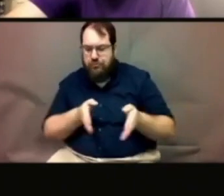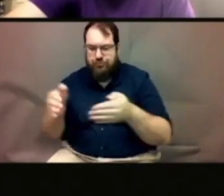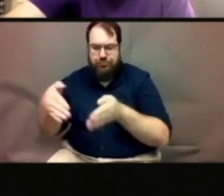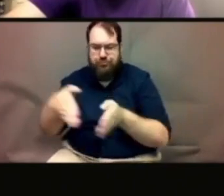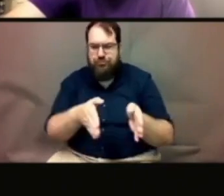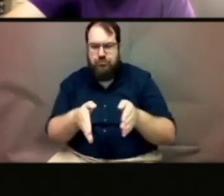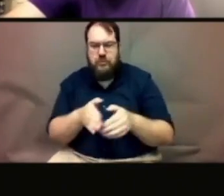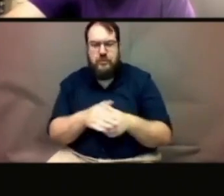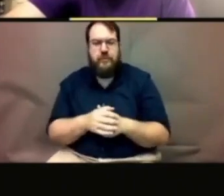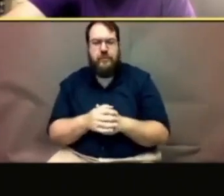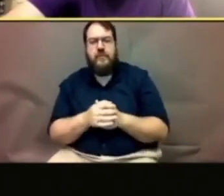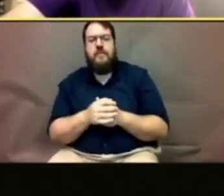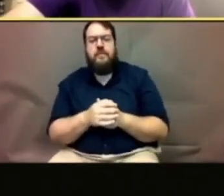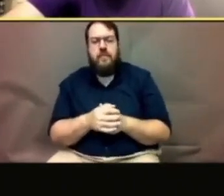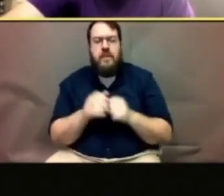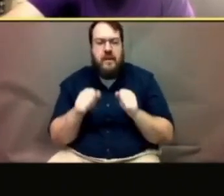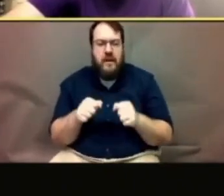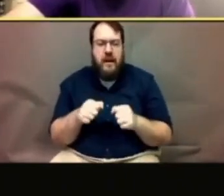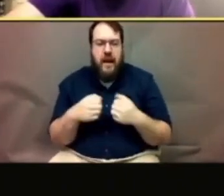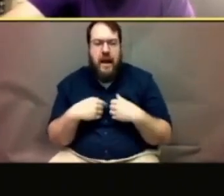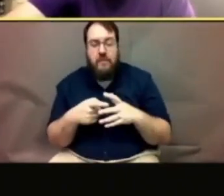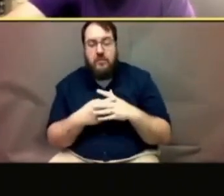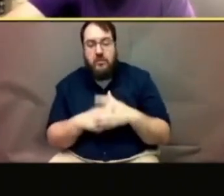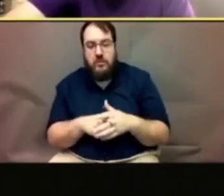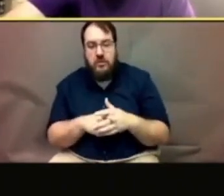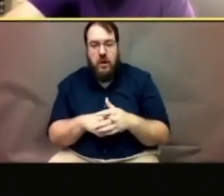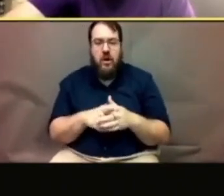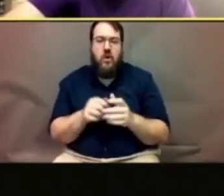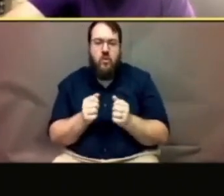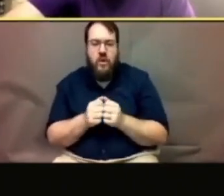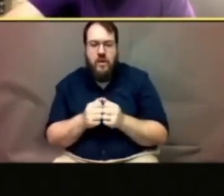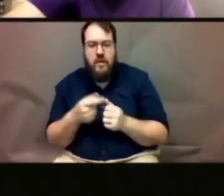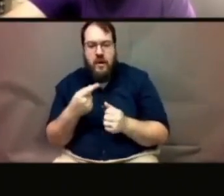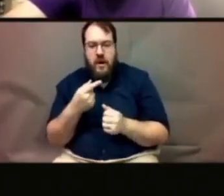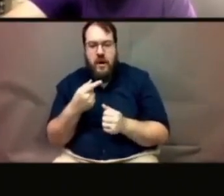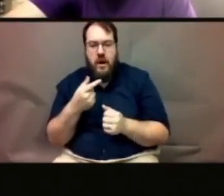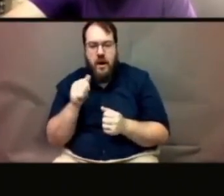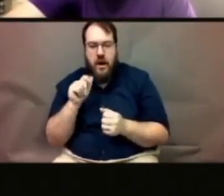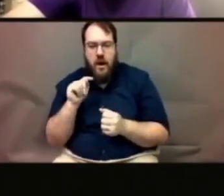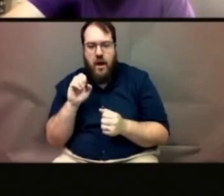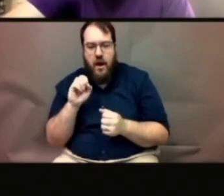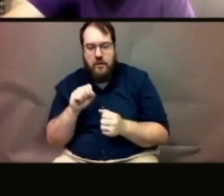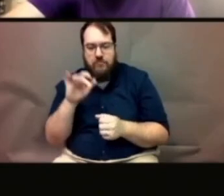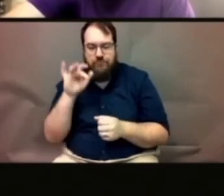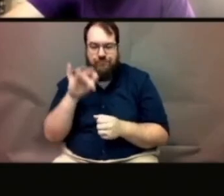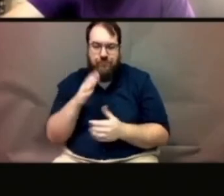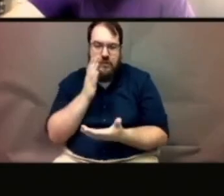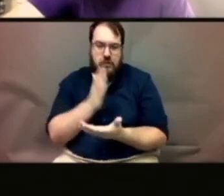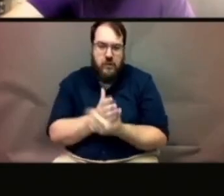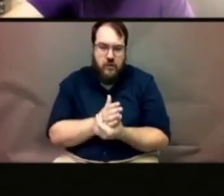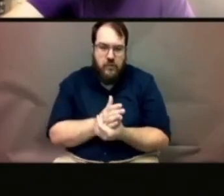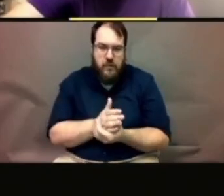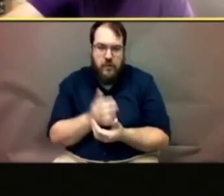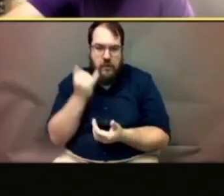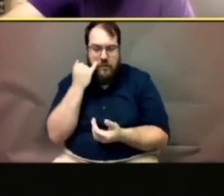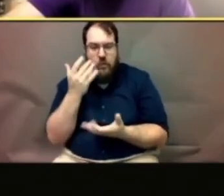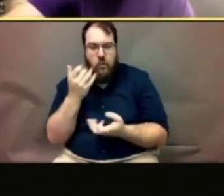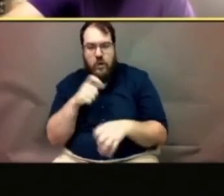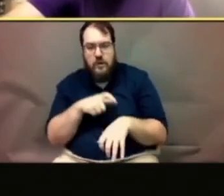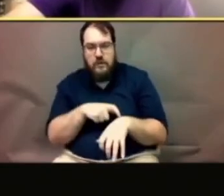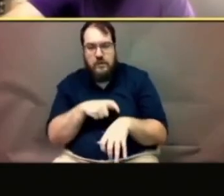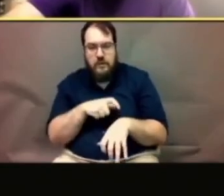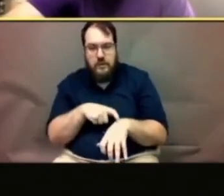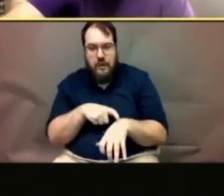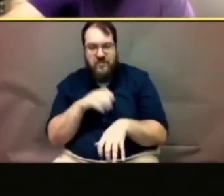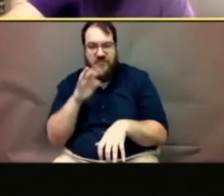gates open to start, right, or close, and then you press to stop. And what if you want to time 5